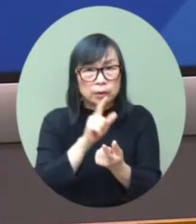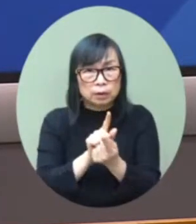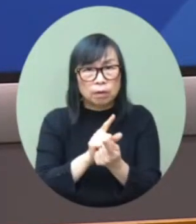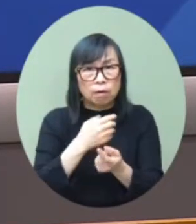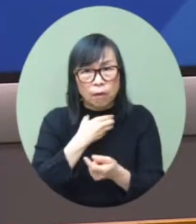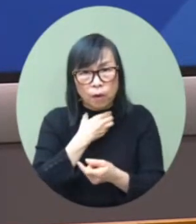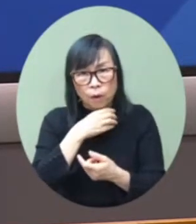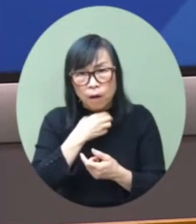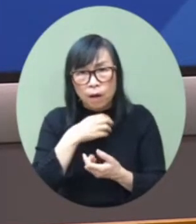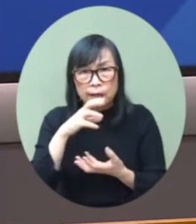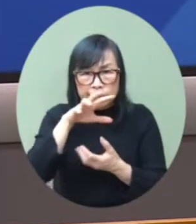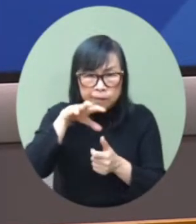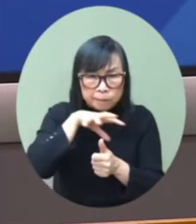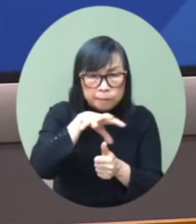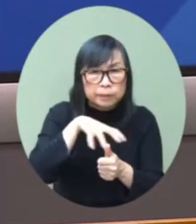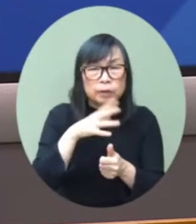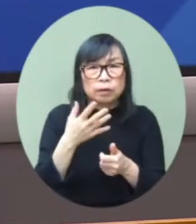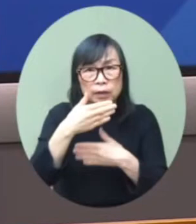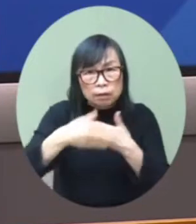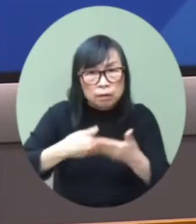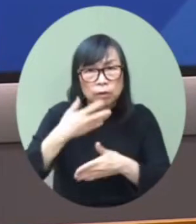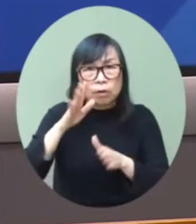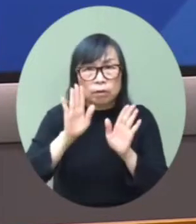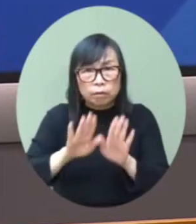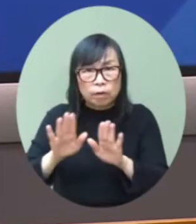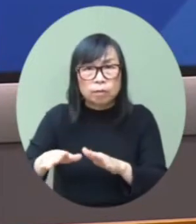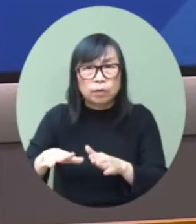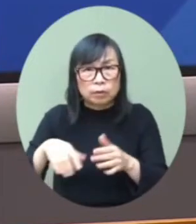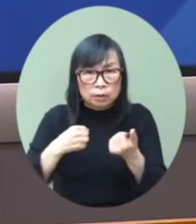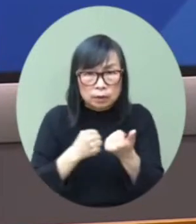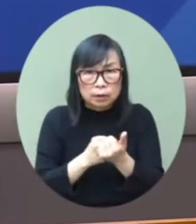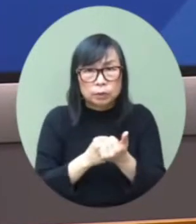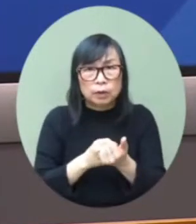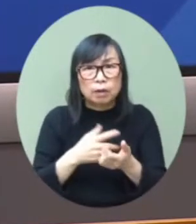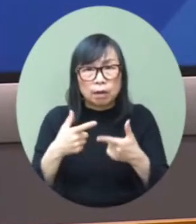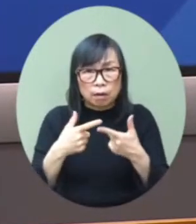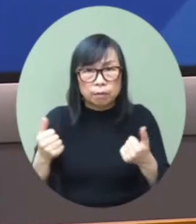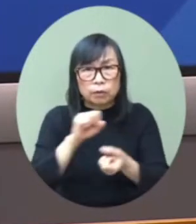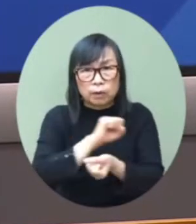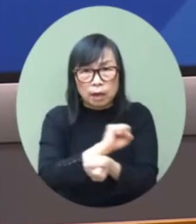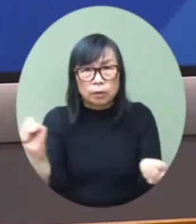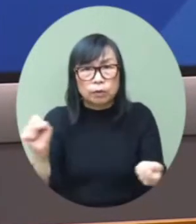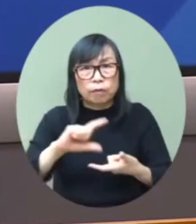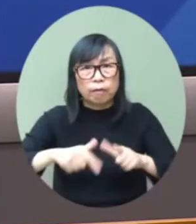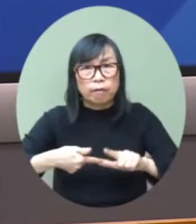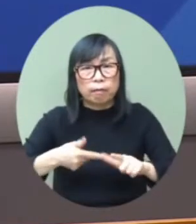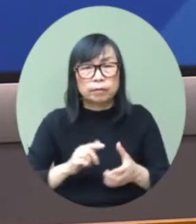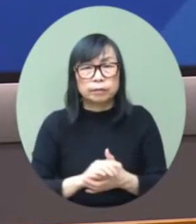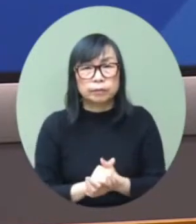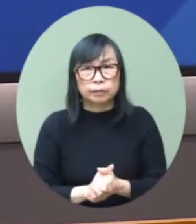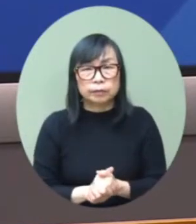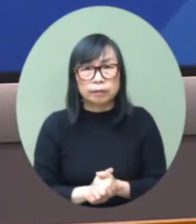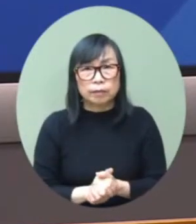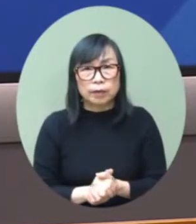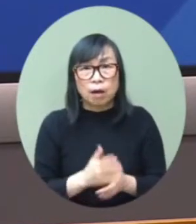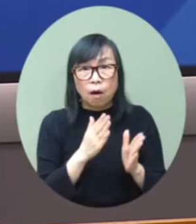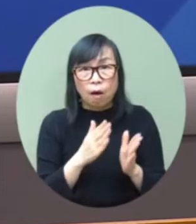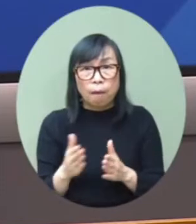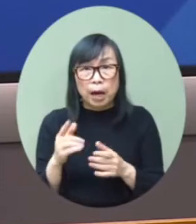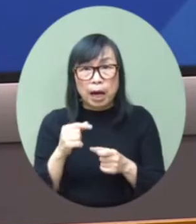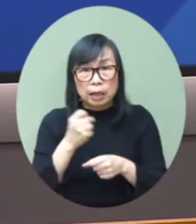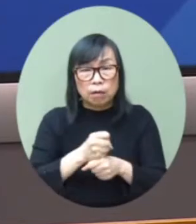provide support so that these aggrieved relatives can be provided appropriate support